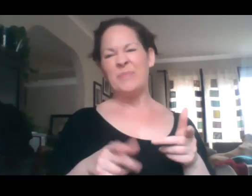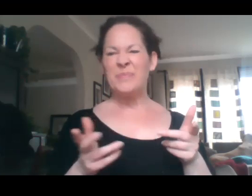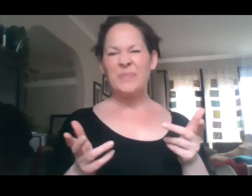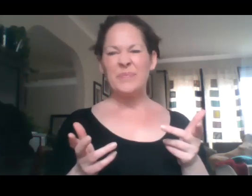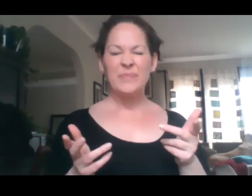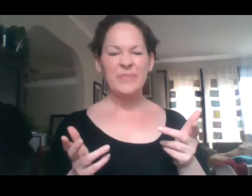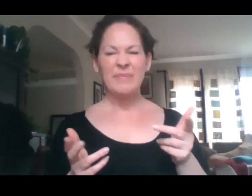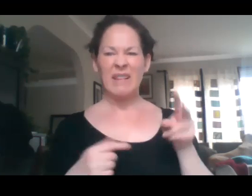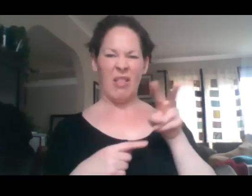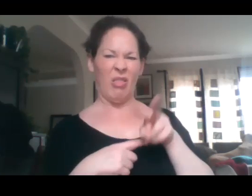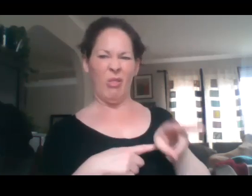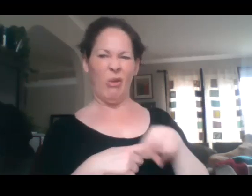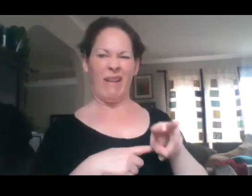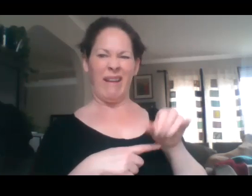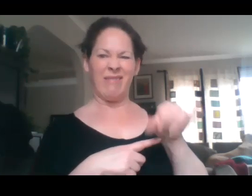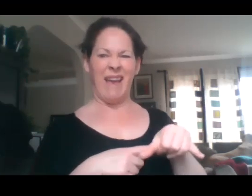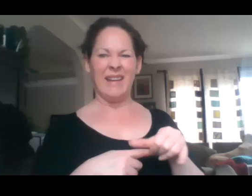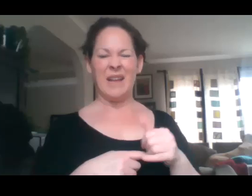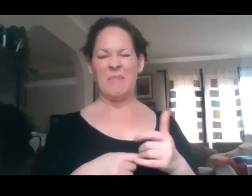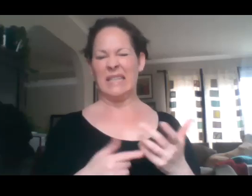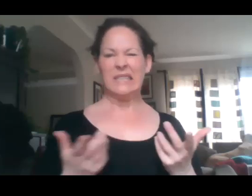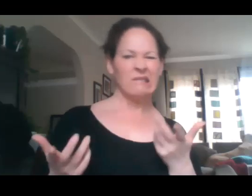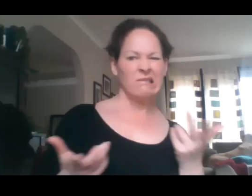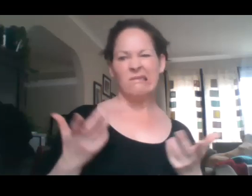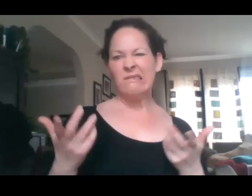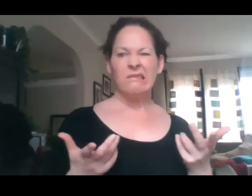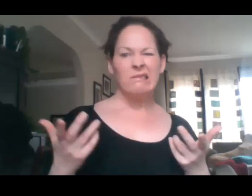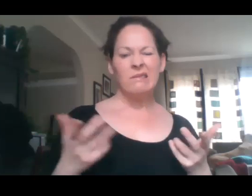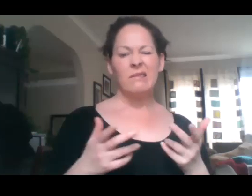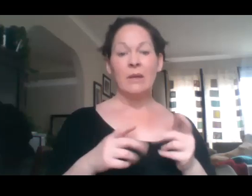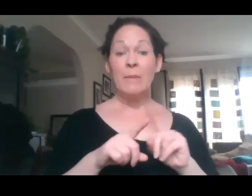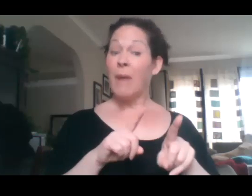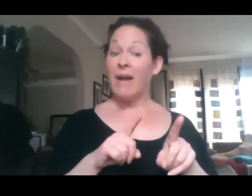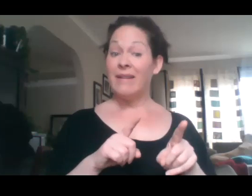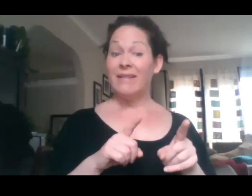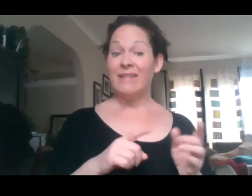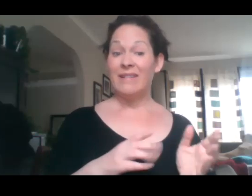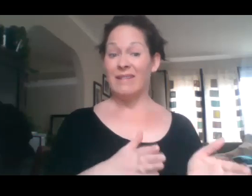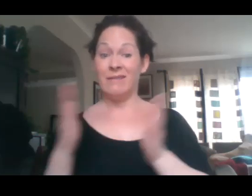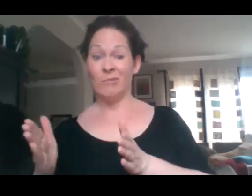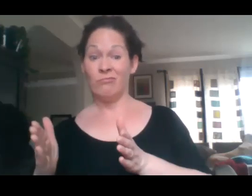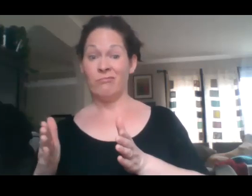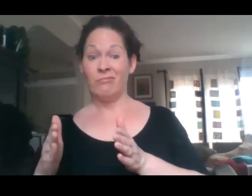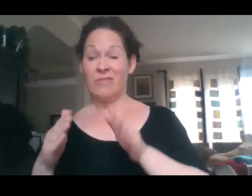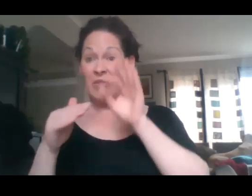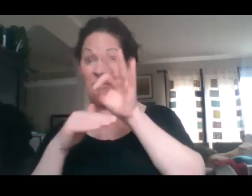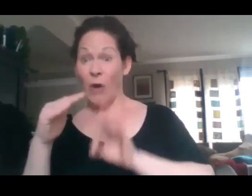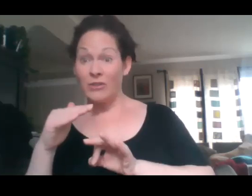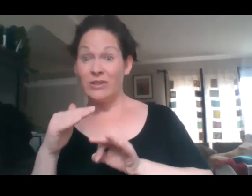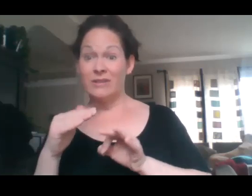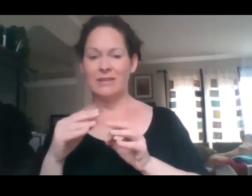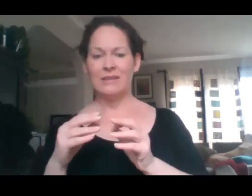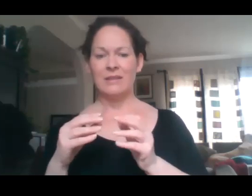Looking at that, I'm not sure how to do the multiplications. But here, this tells me I can add